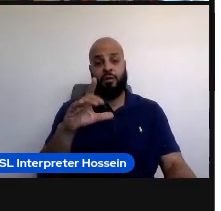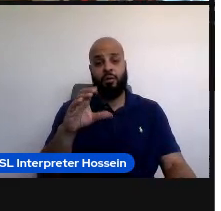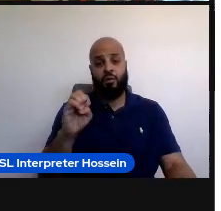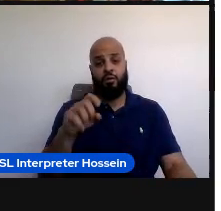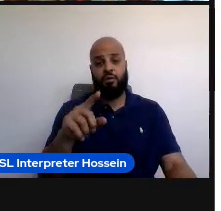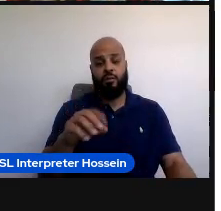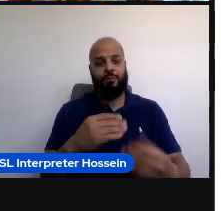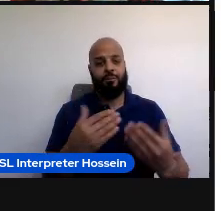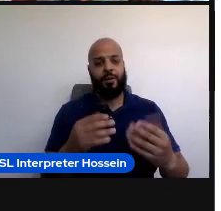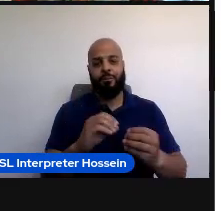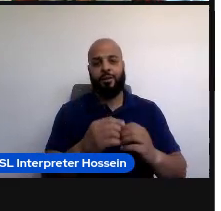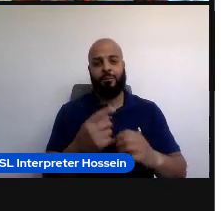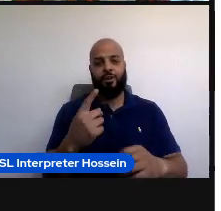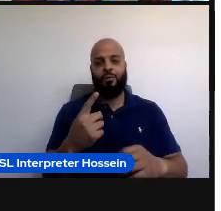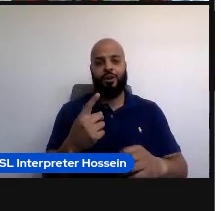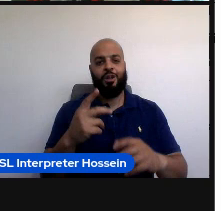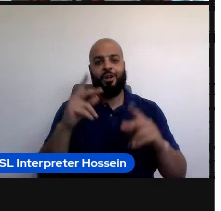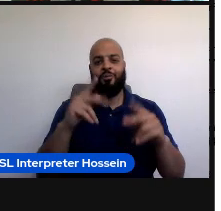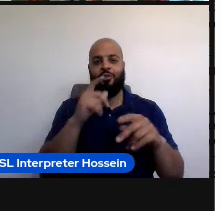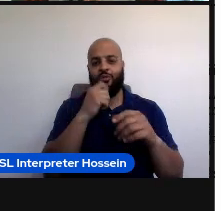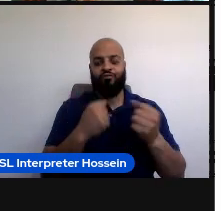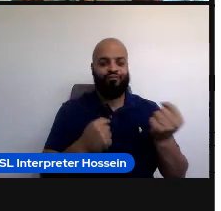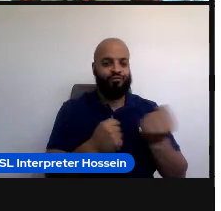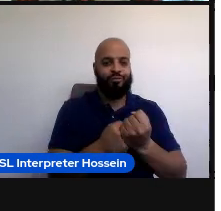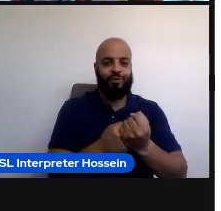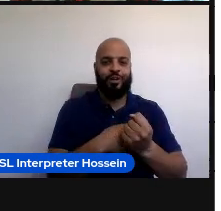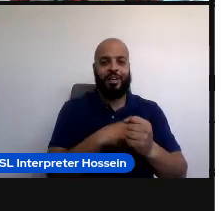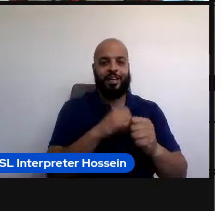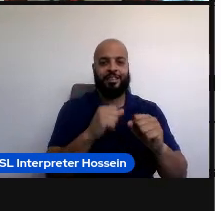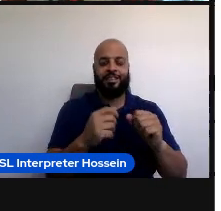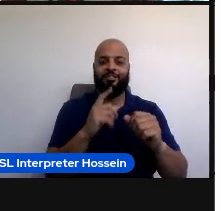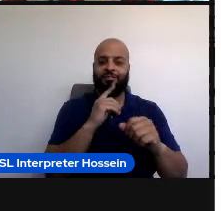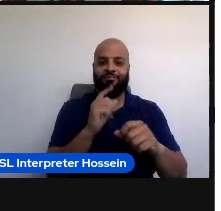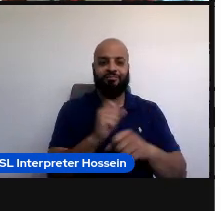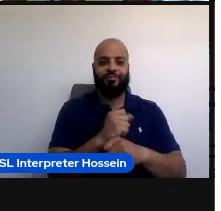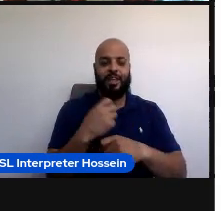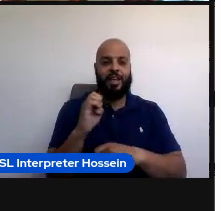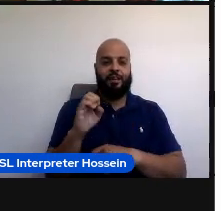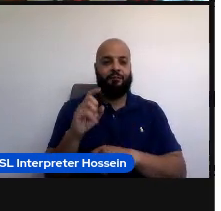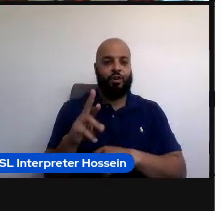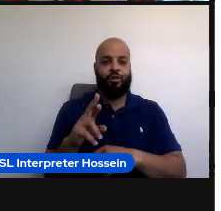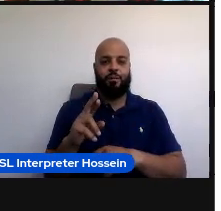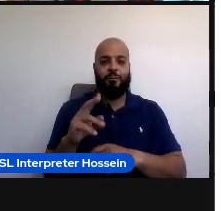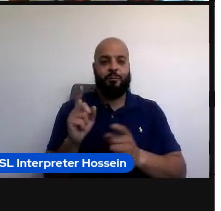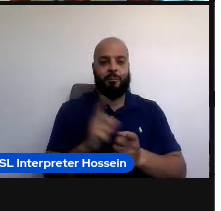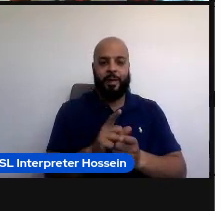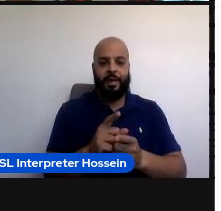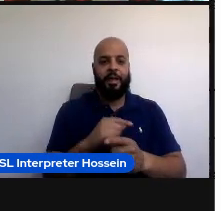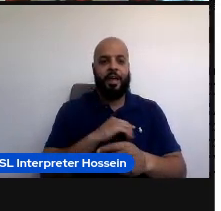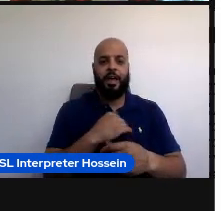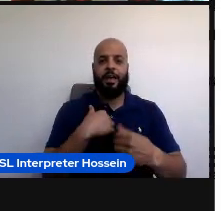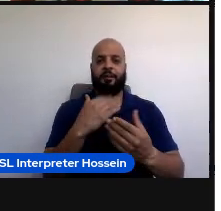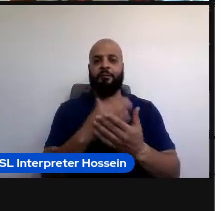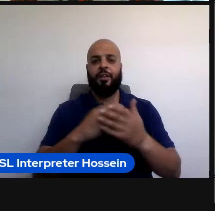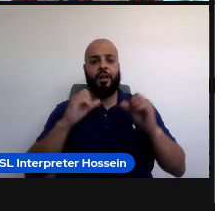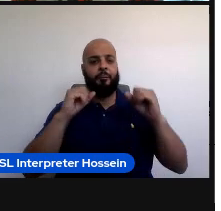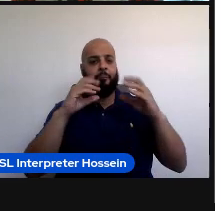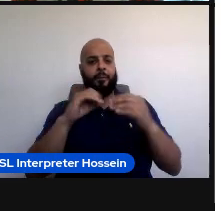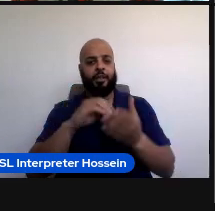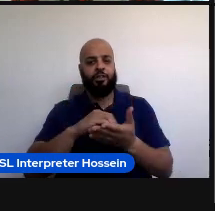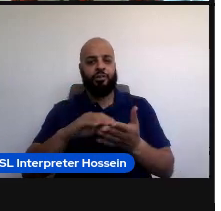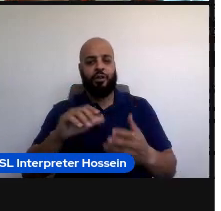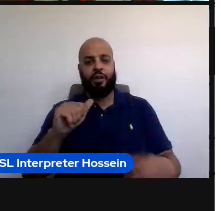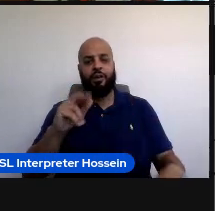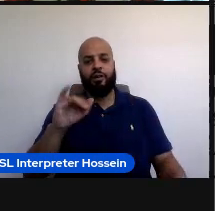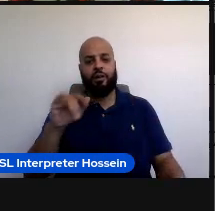number one asset that I would say that I was able to come in contact with. I have some amazing students. Ari is my graduate